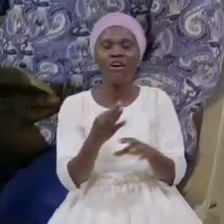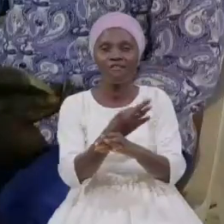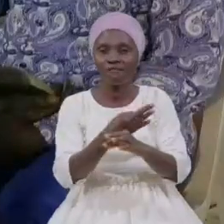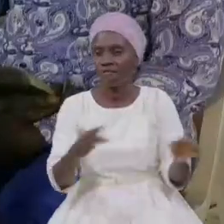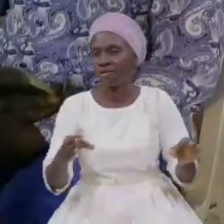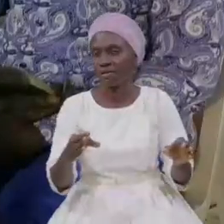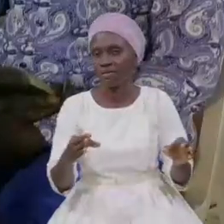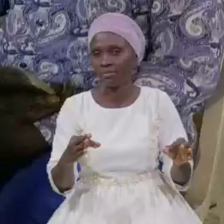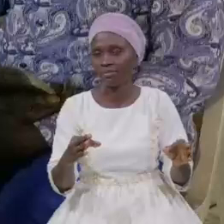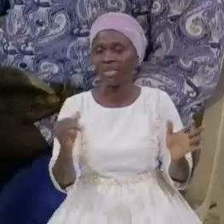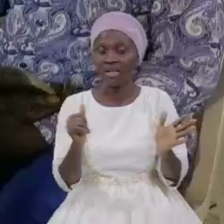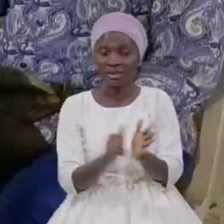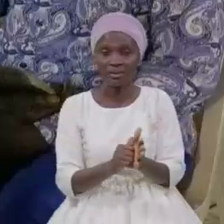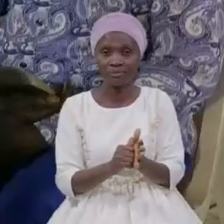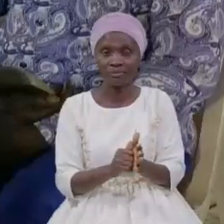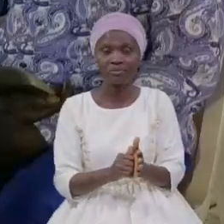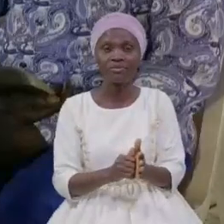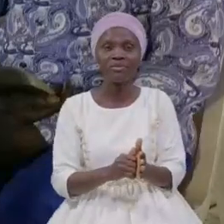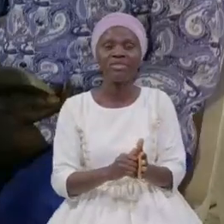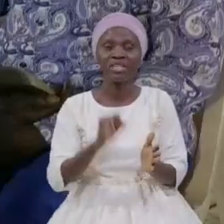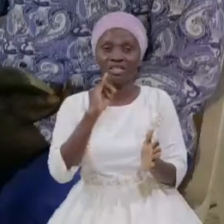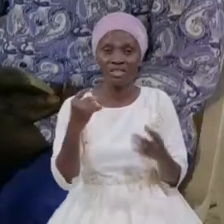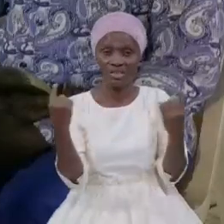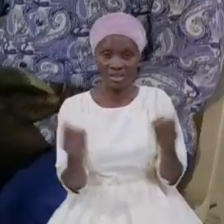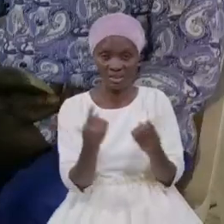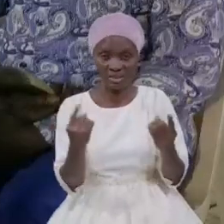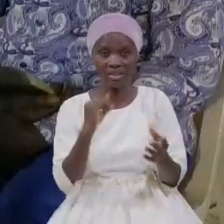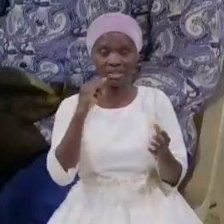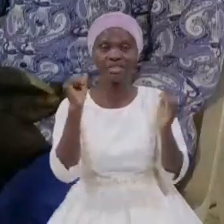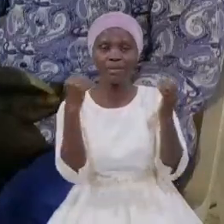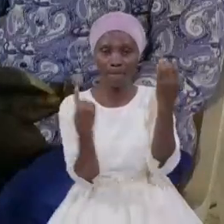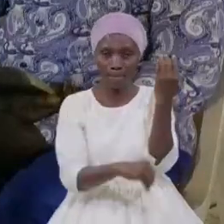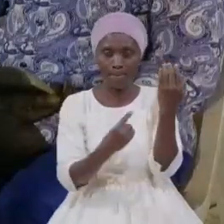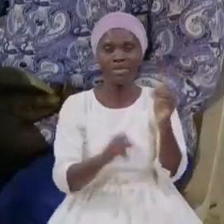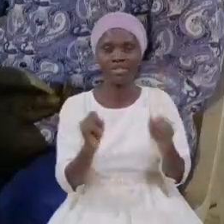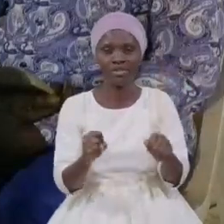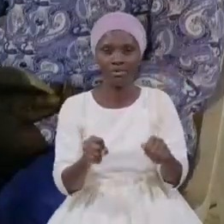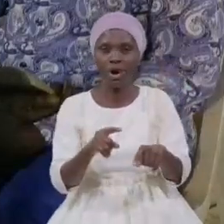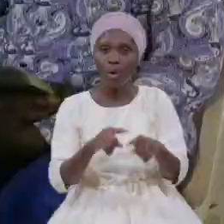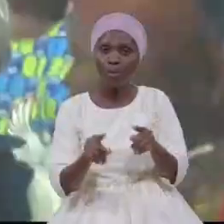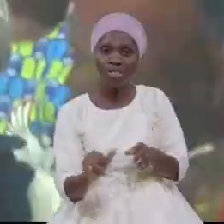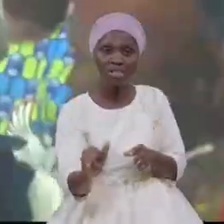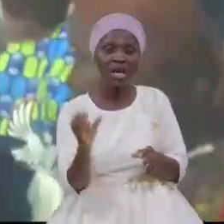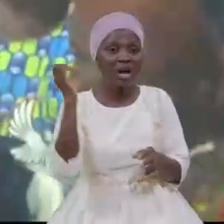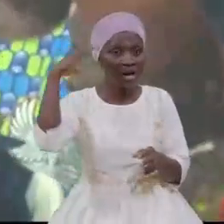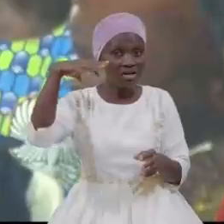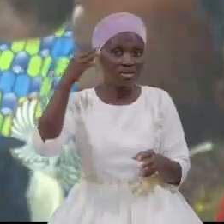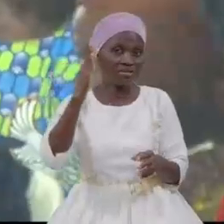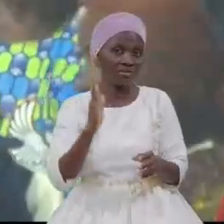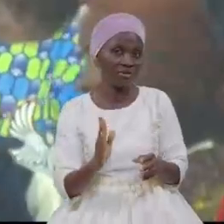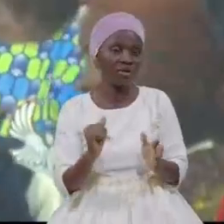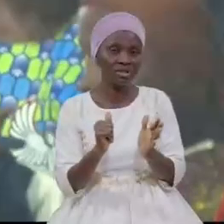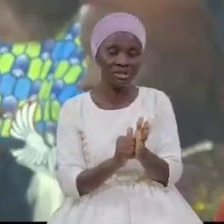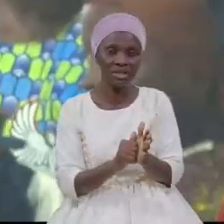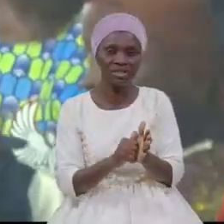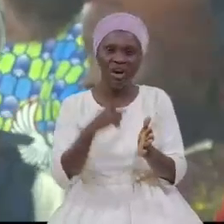the sinner is punishable. And yet, the grace of God that cost the very